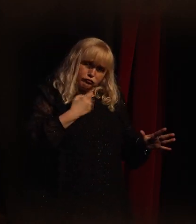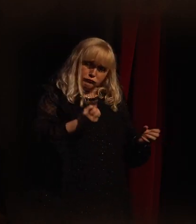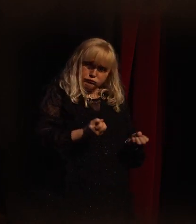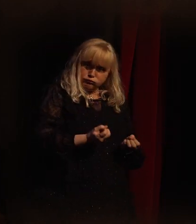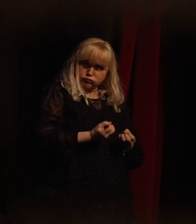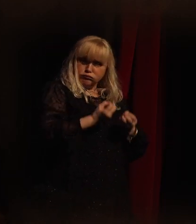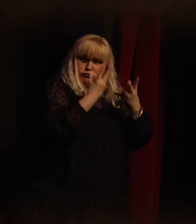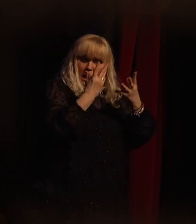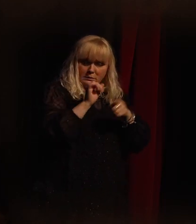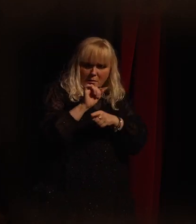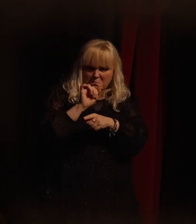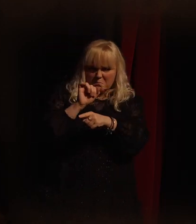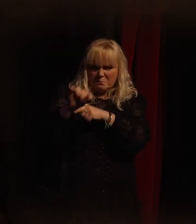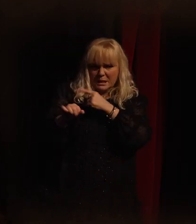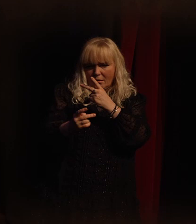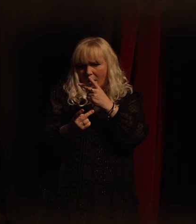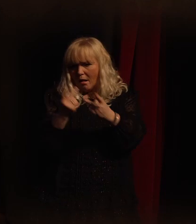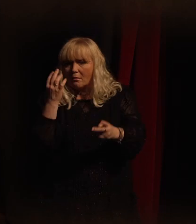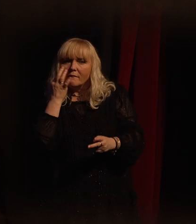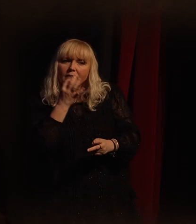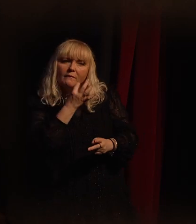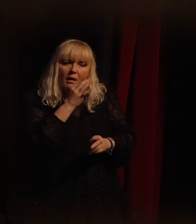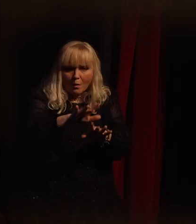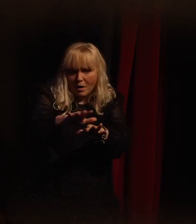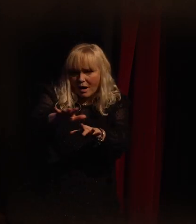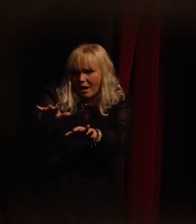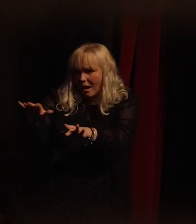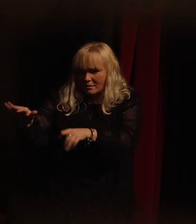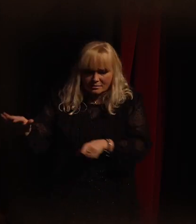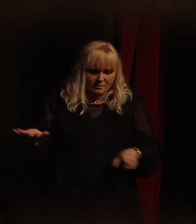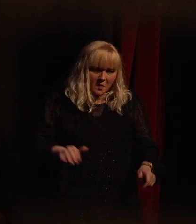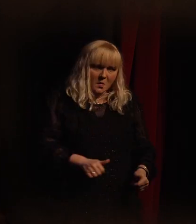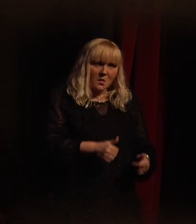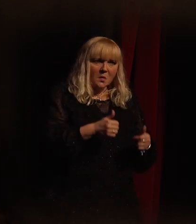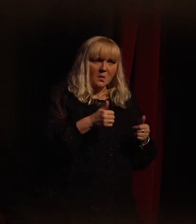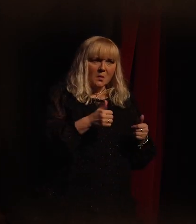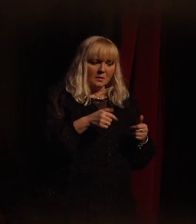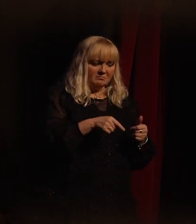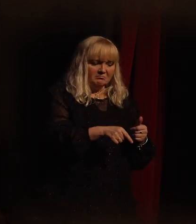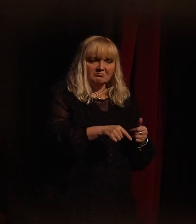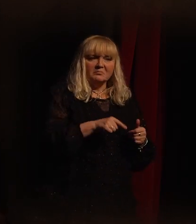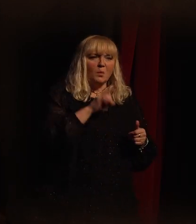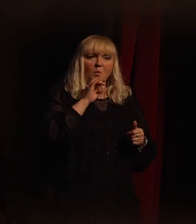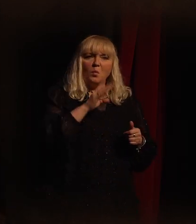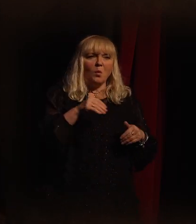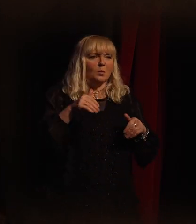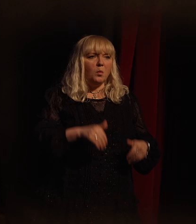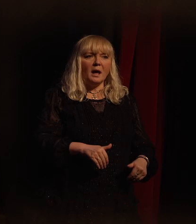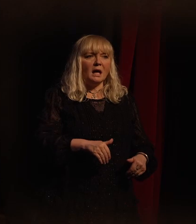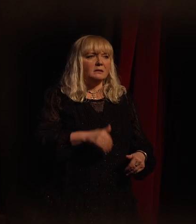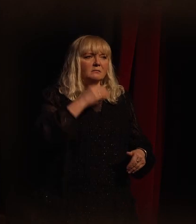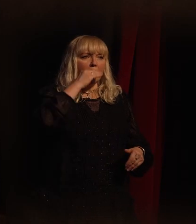worn. She doth not wait for June before the world is green. Her sturdy little